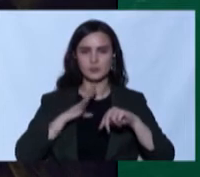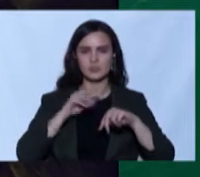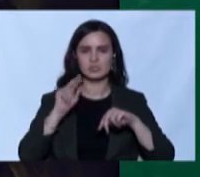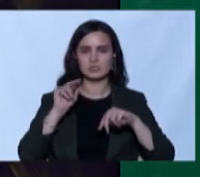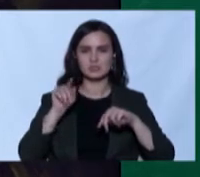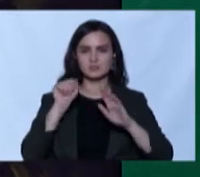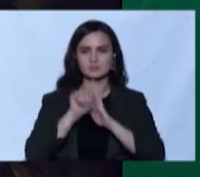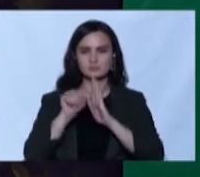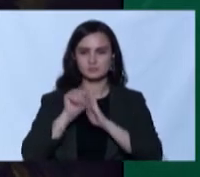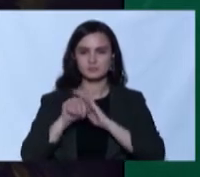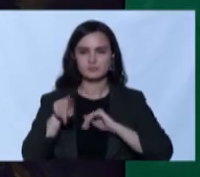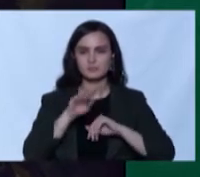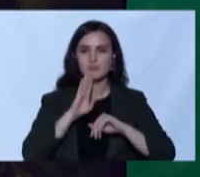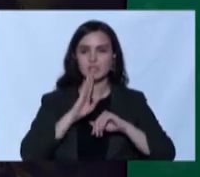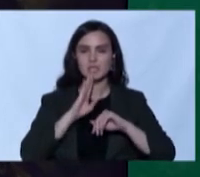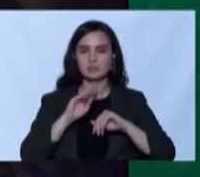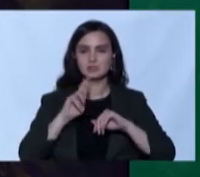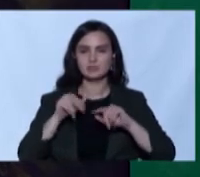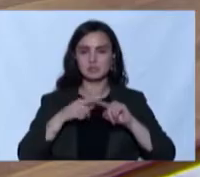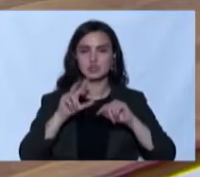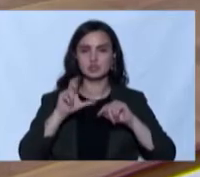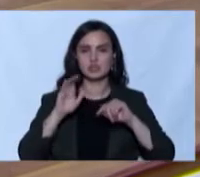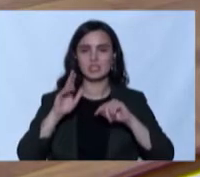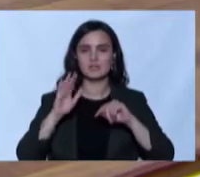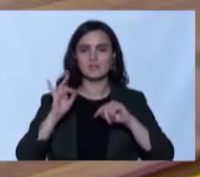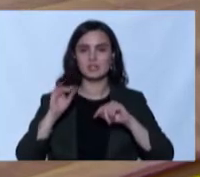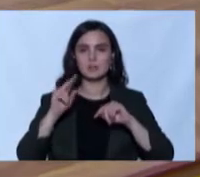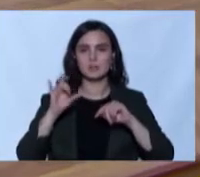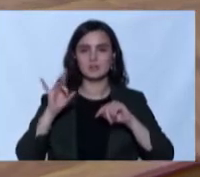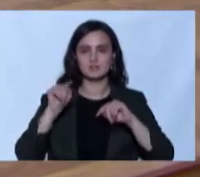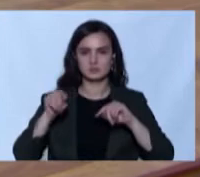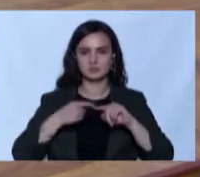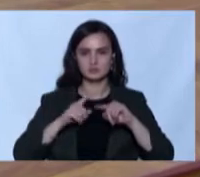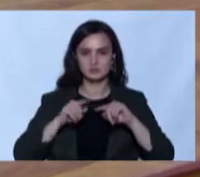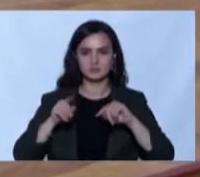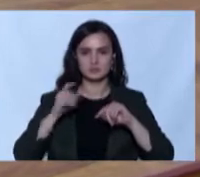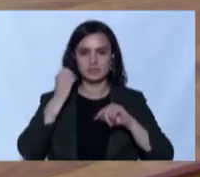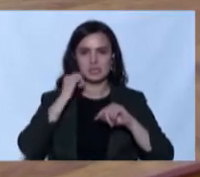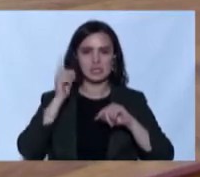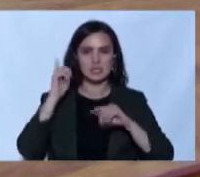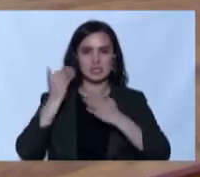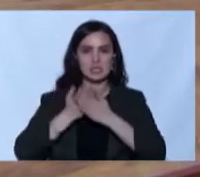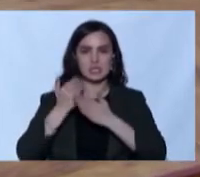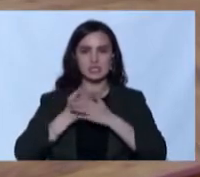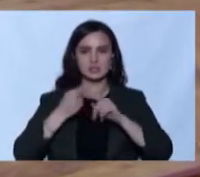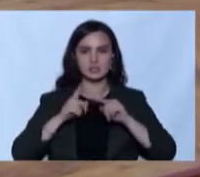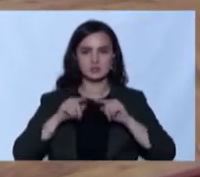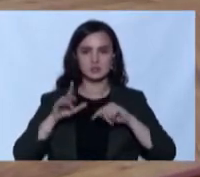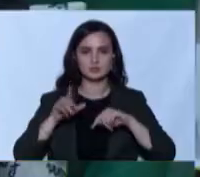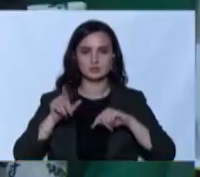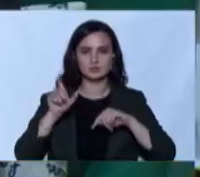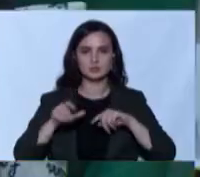murdering vulnerable women. And Jack the Ripper is in the legend has it, is said to be a